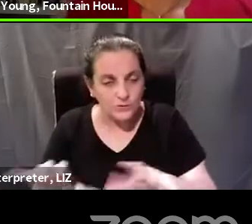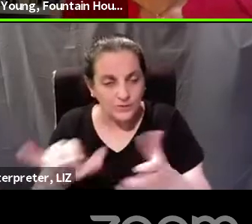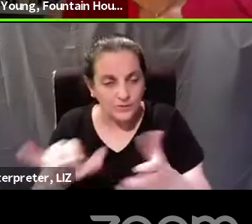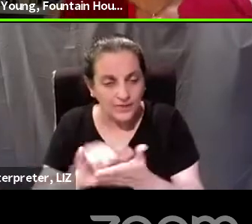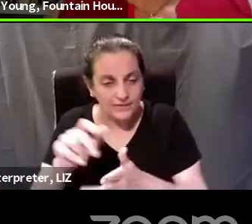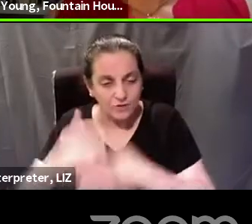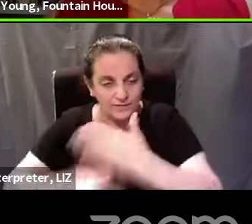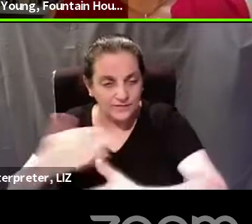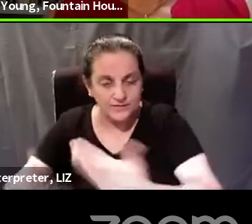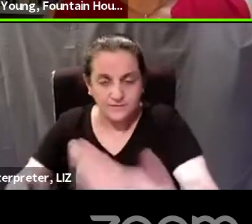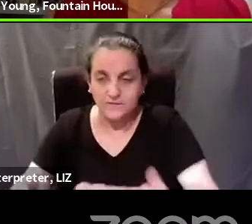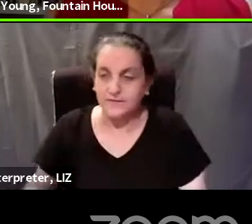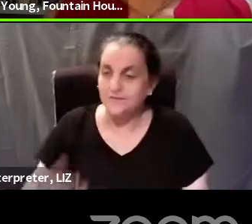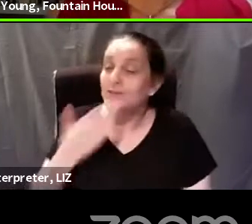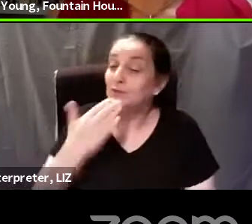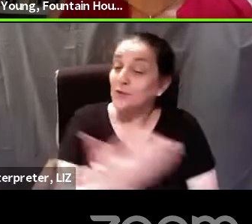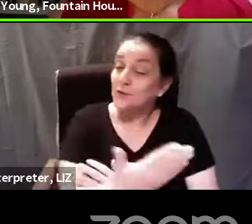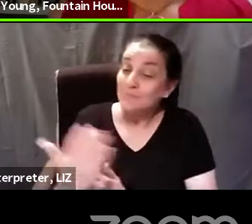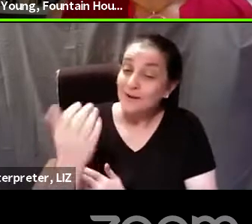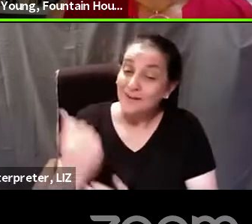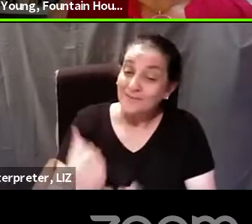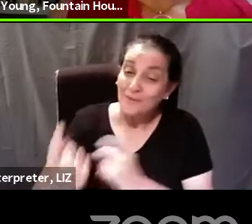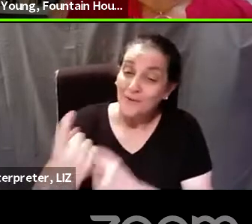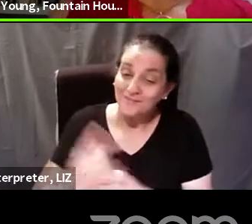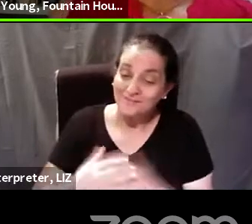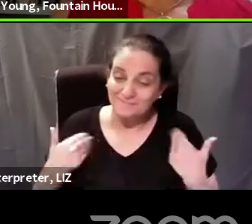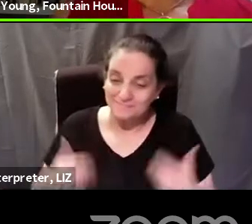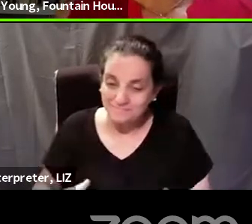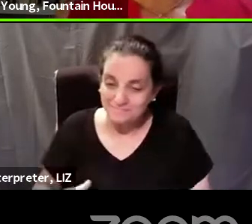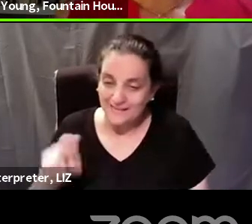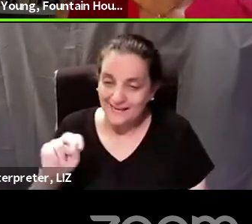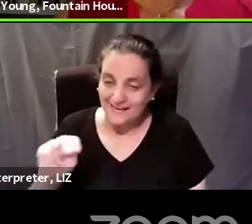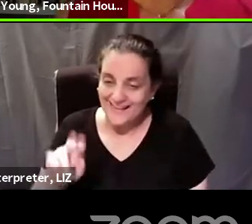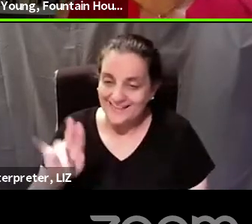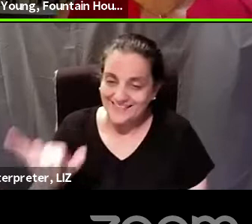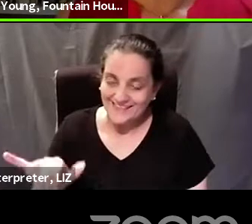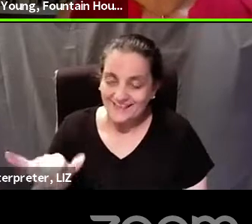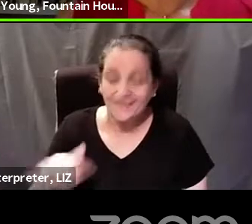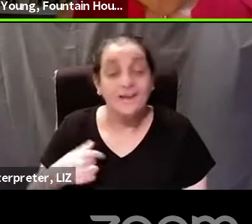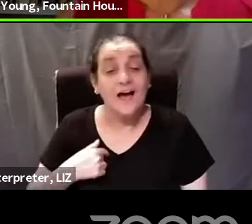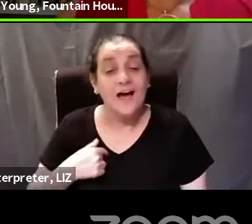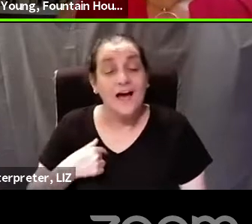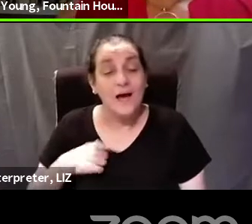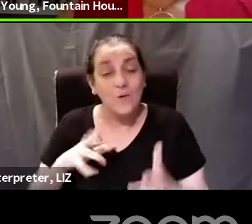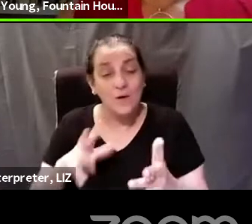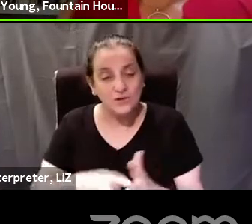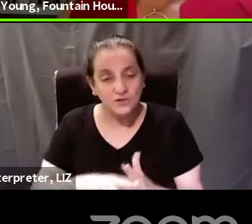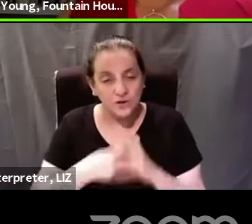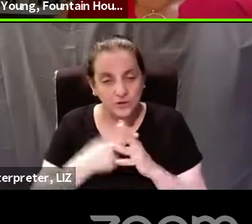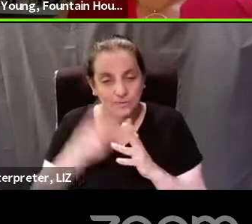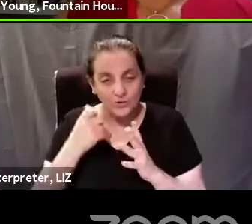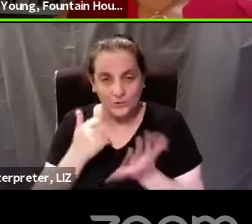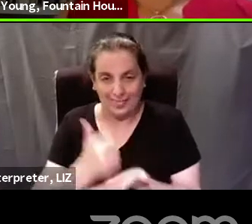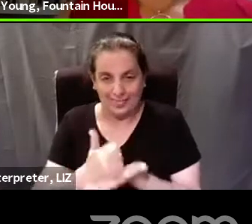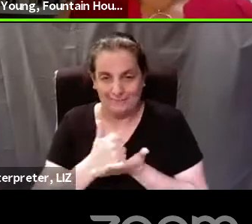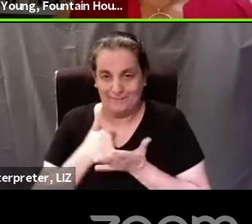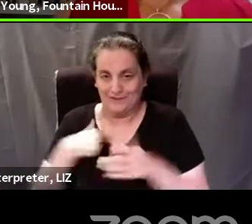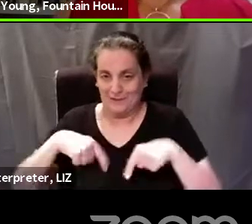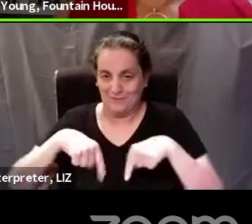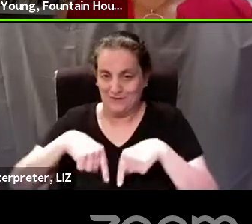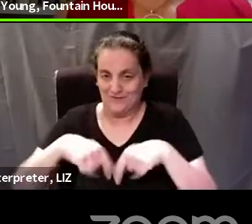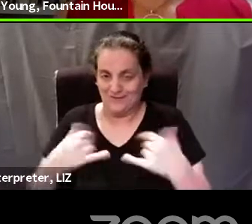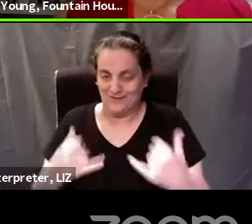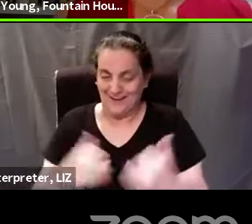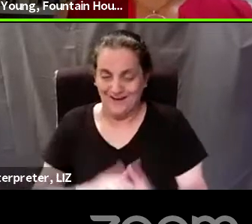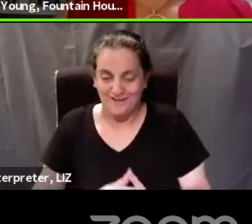Sure. Good morning, everybody. I just want to start, just because it'll help me with my nervousness right now, to